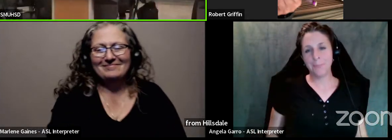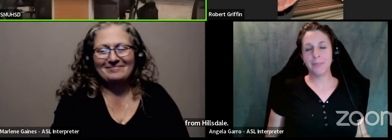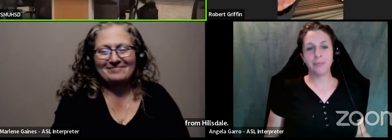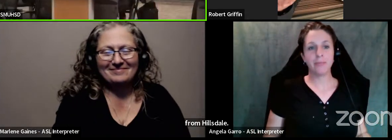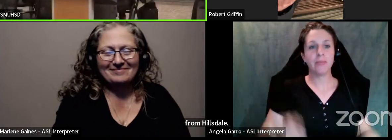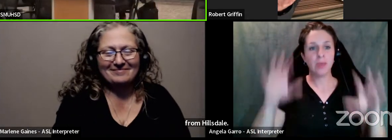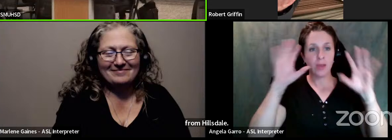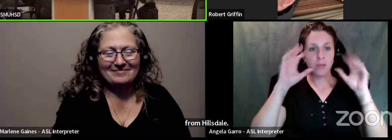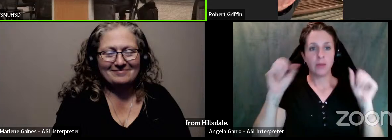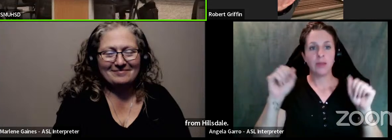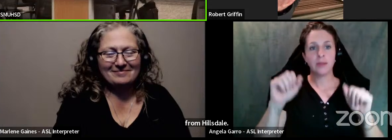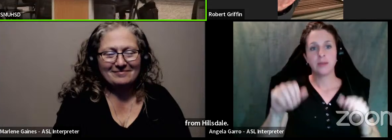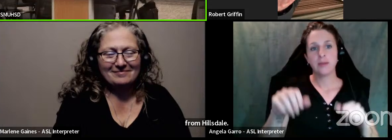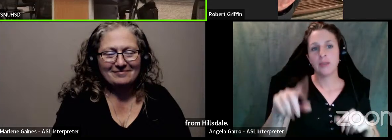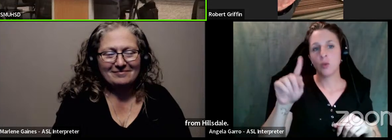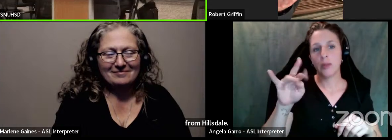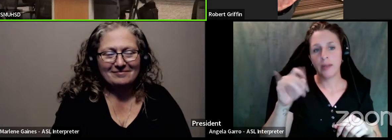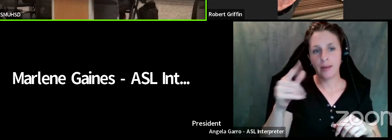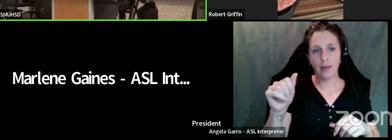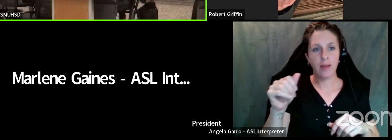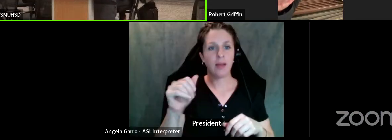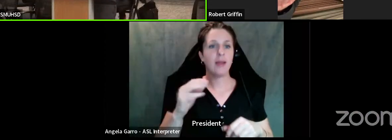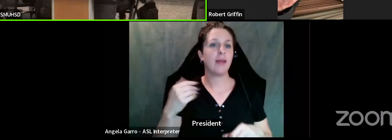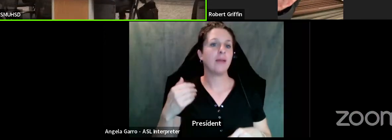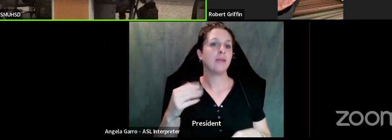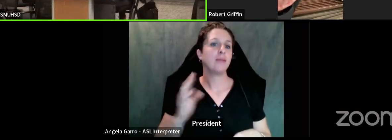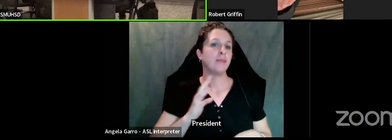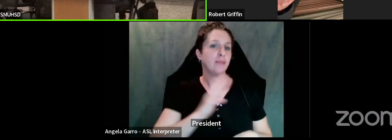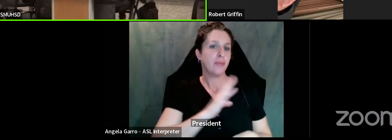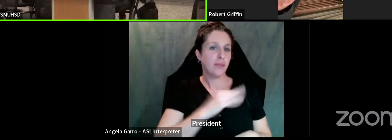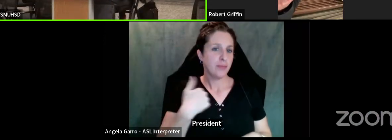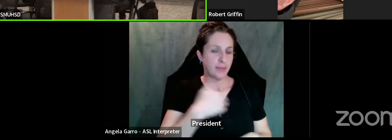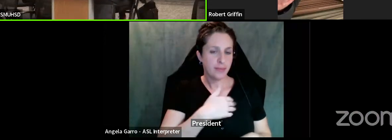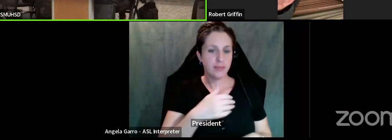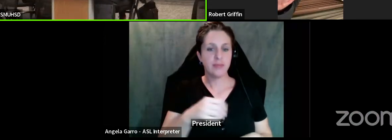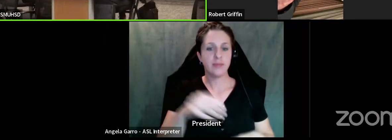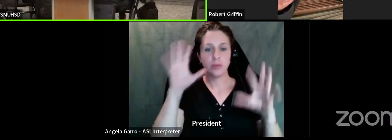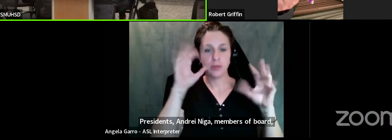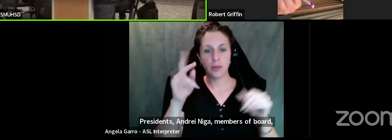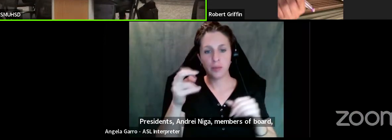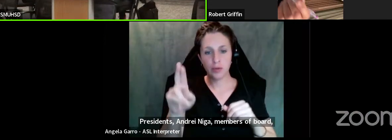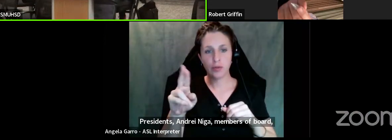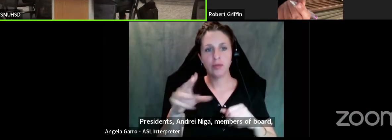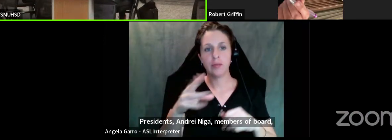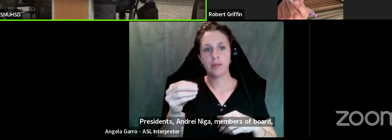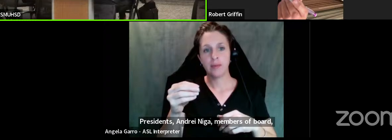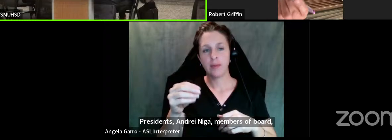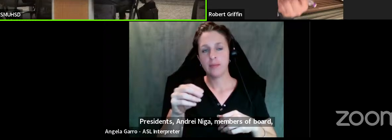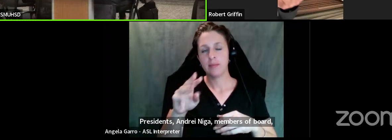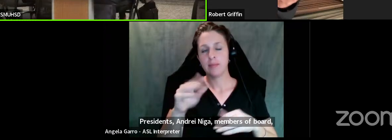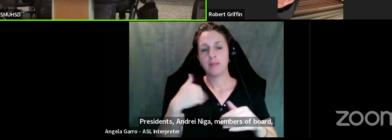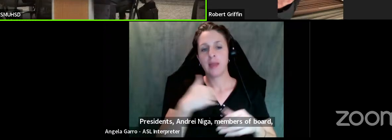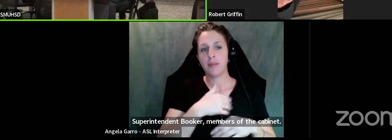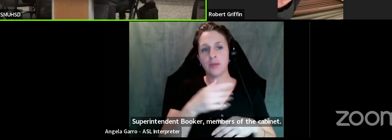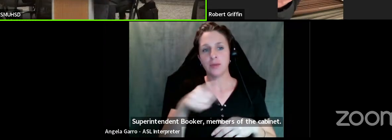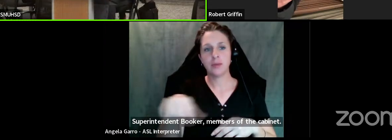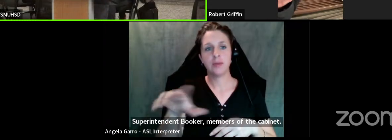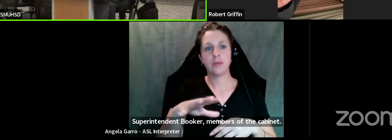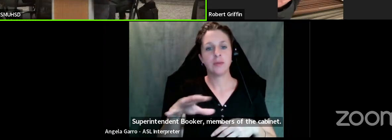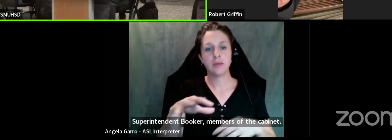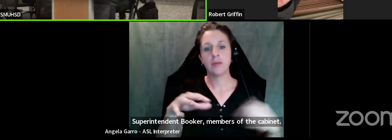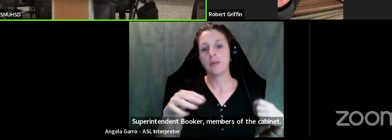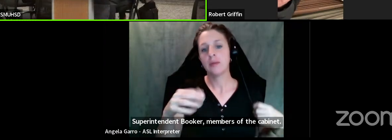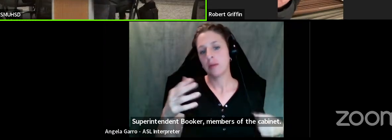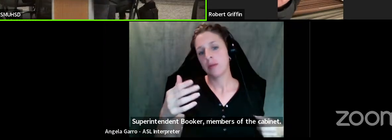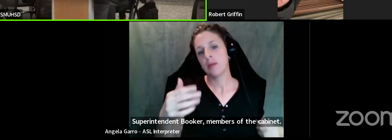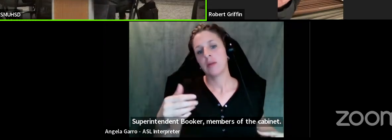President Andrade Zuniga, members of the board, Superintendent Booker, members of the cabinet. I once heard Linda Darling Hammond say that